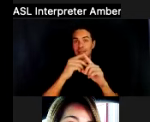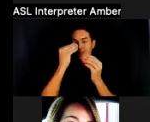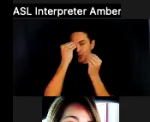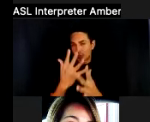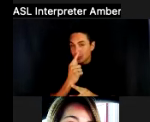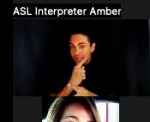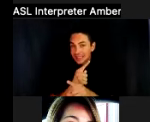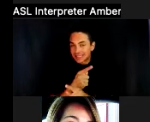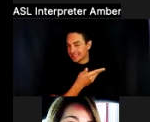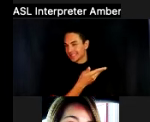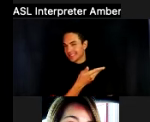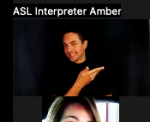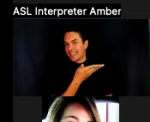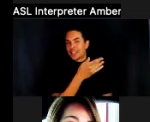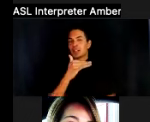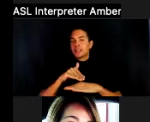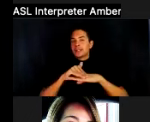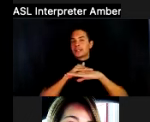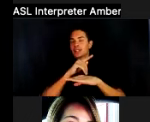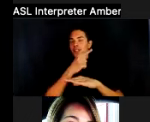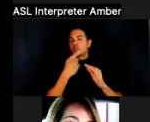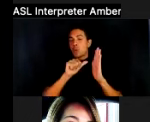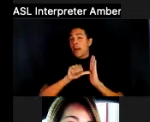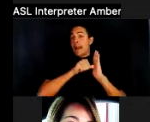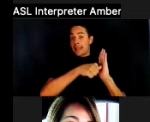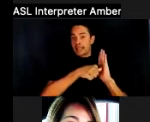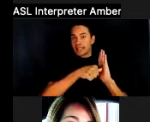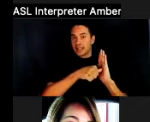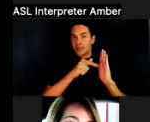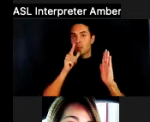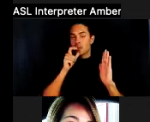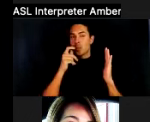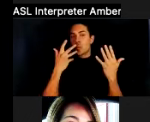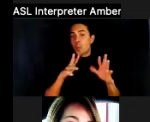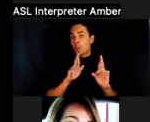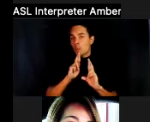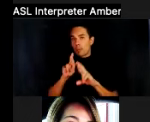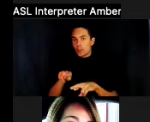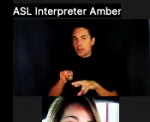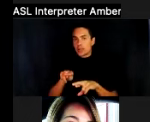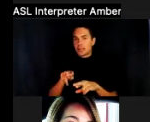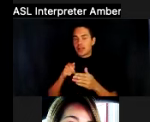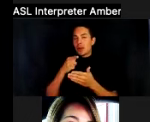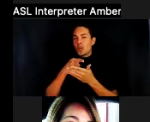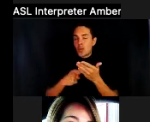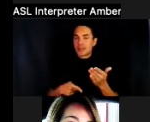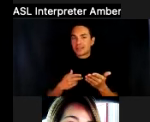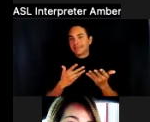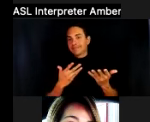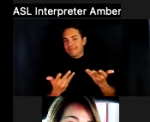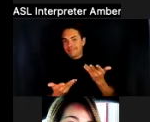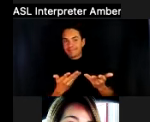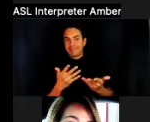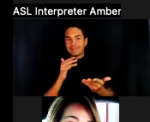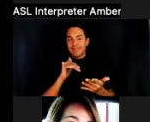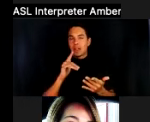But this is just a way to highlight those who have reported, like what these what the prevalence